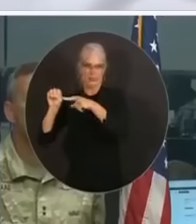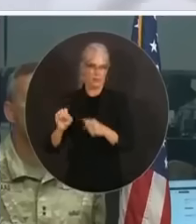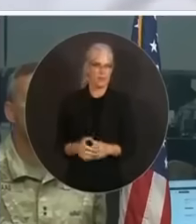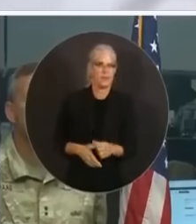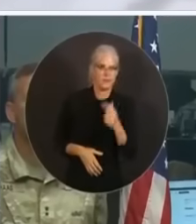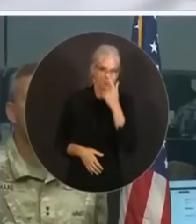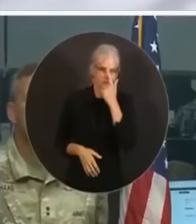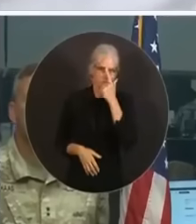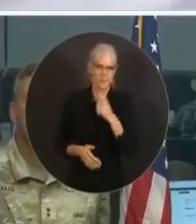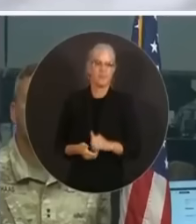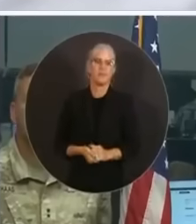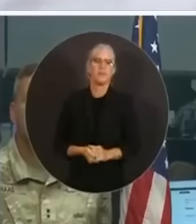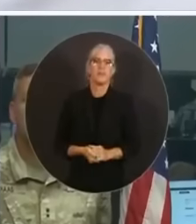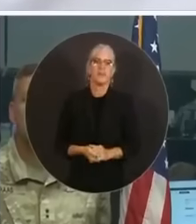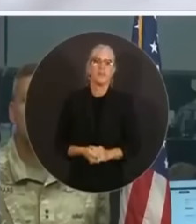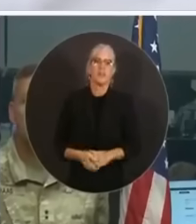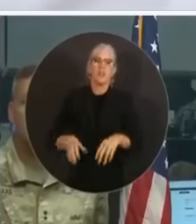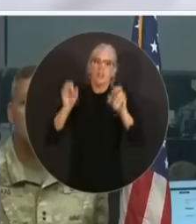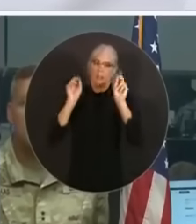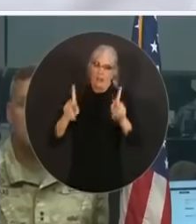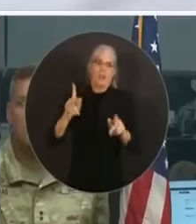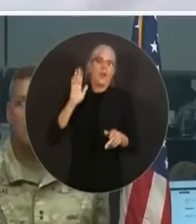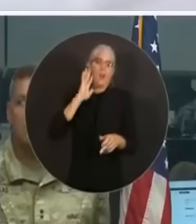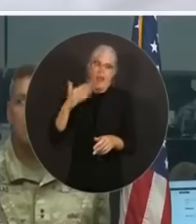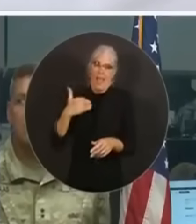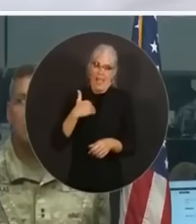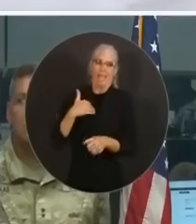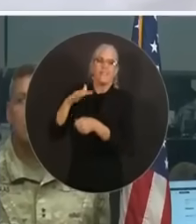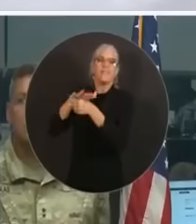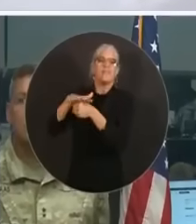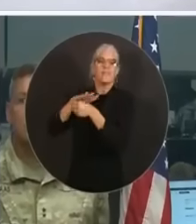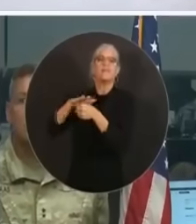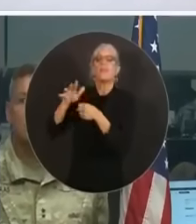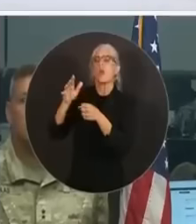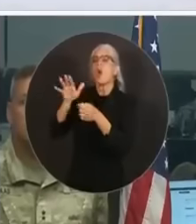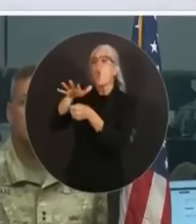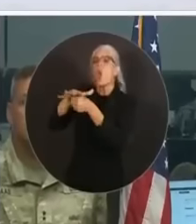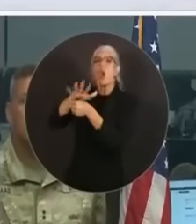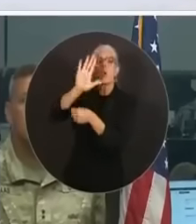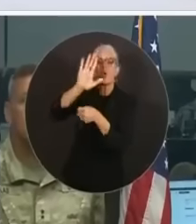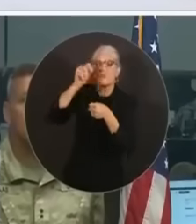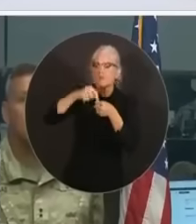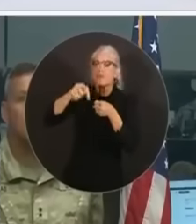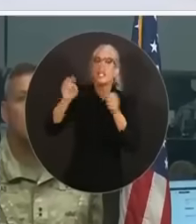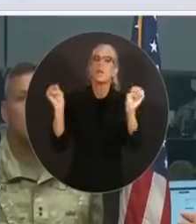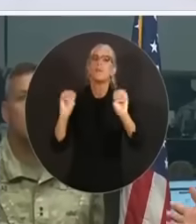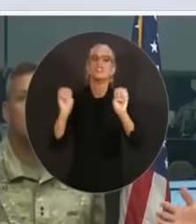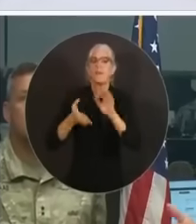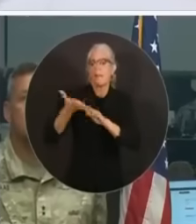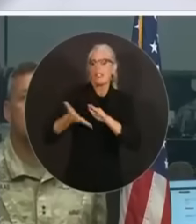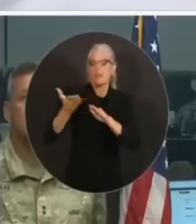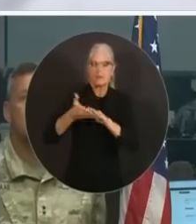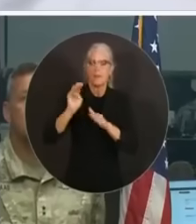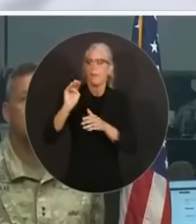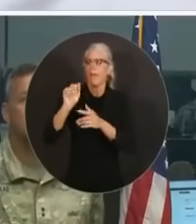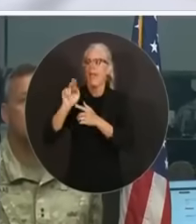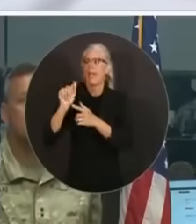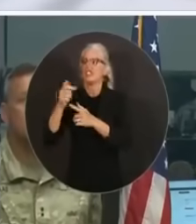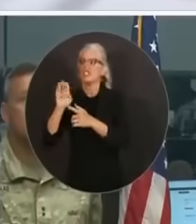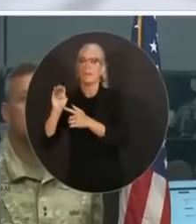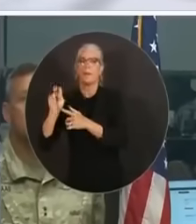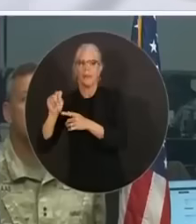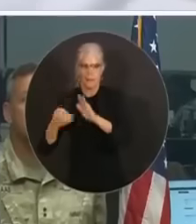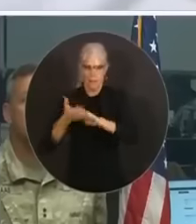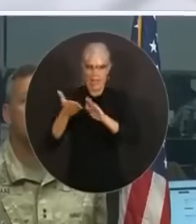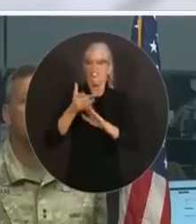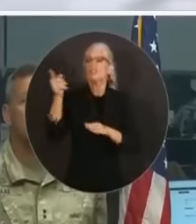floridadisaster.org/counties, and you have that local EM page that will tell you about any local evacuation orders